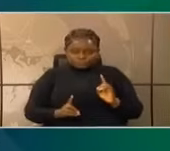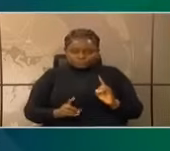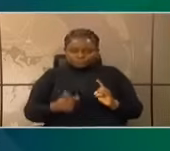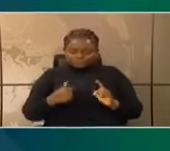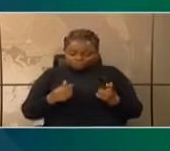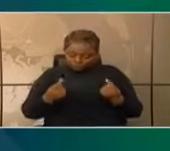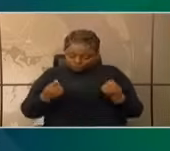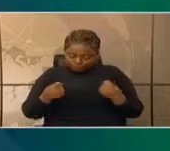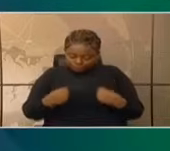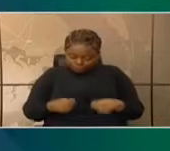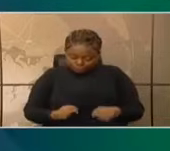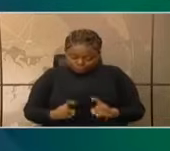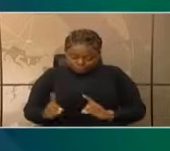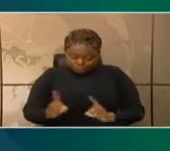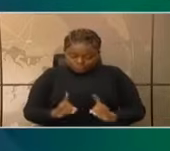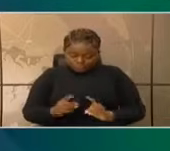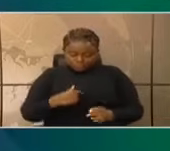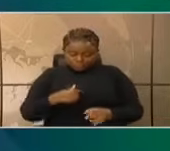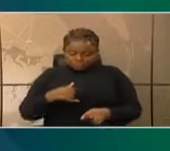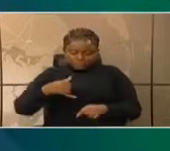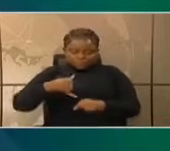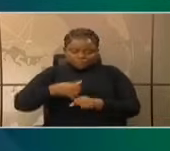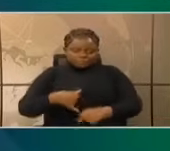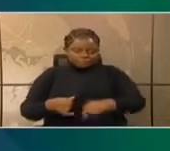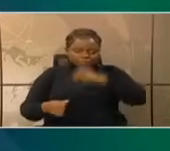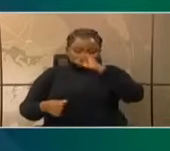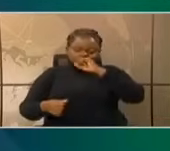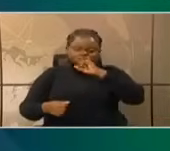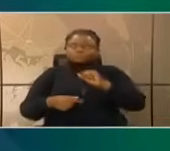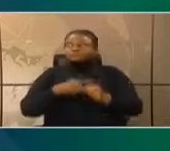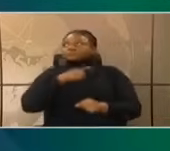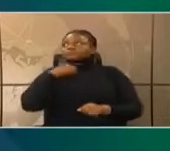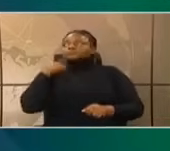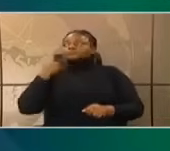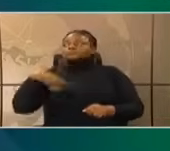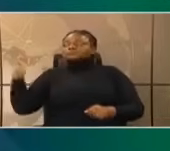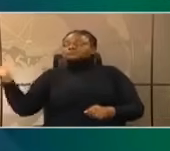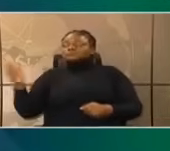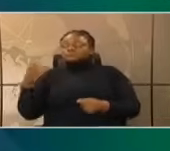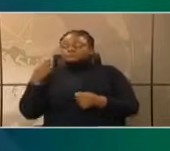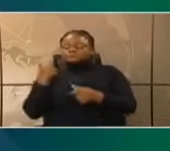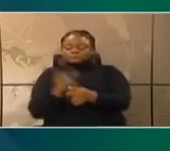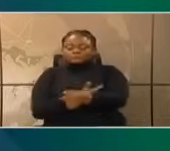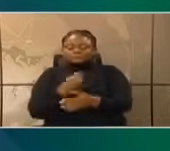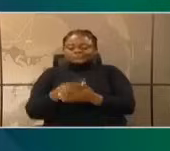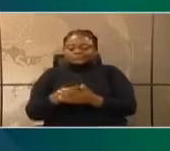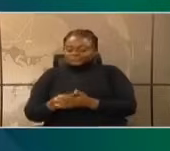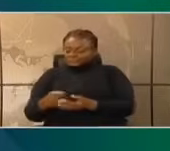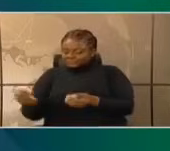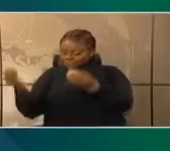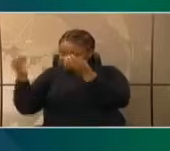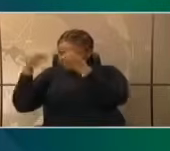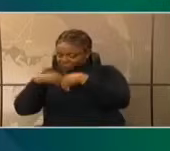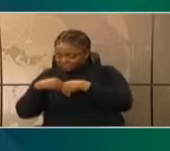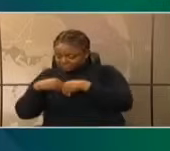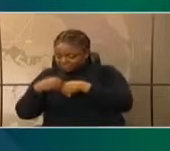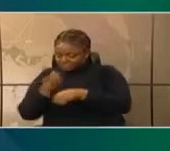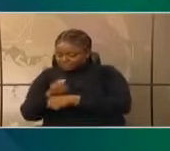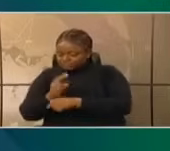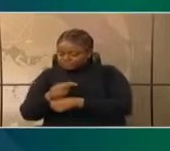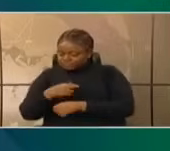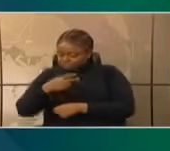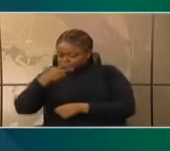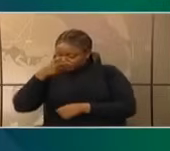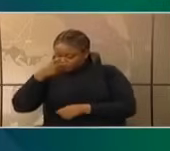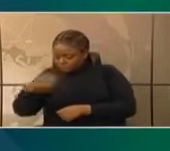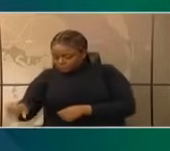I'm a yebia. Me am a non poison. And it's a medi Ghana, sika, me via Ghana. Me yebi. Me unya who say, I say, Captain, I